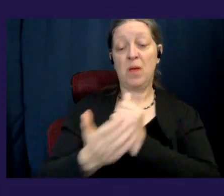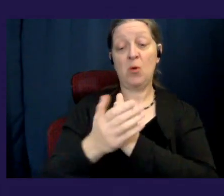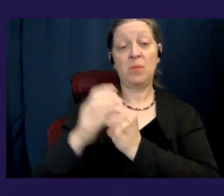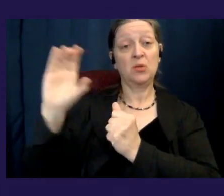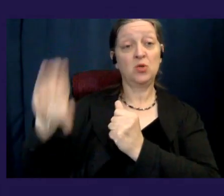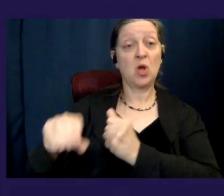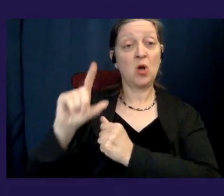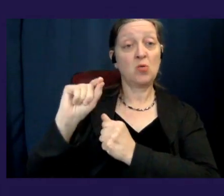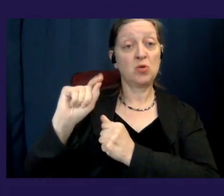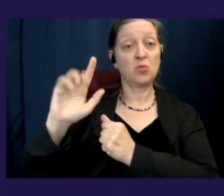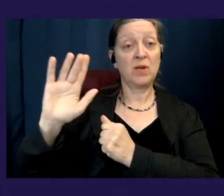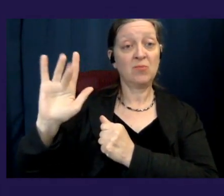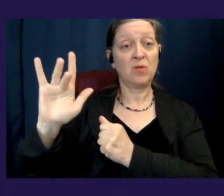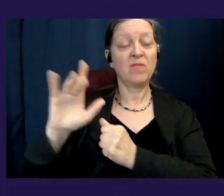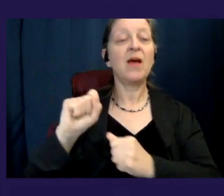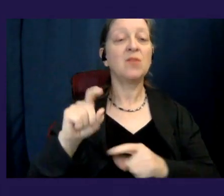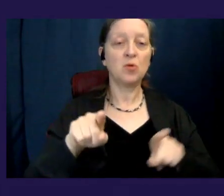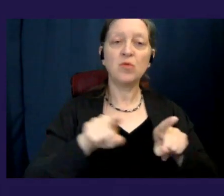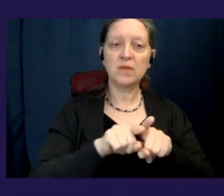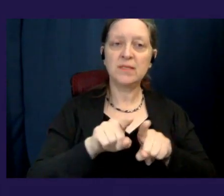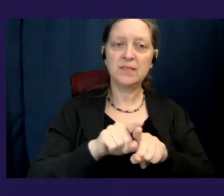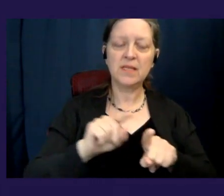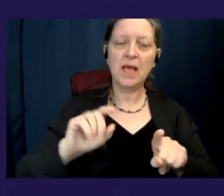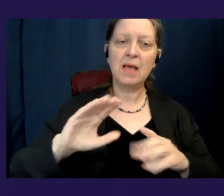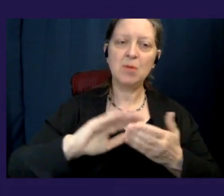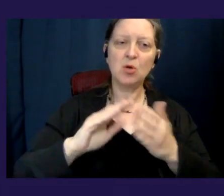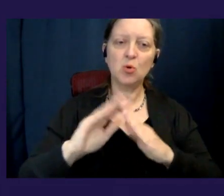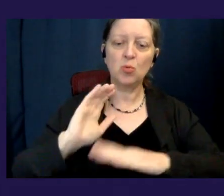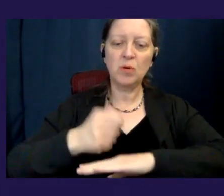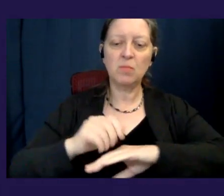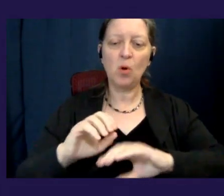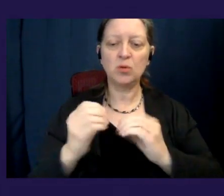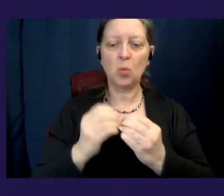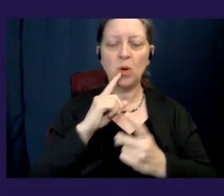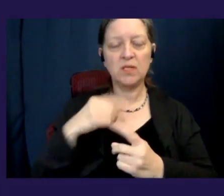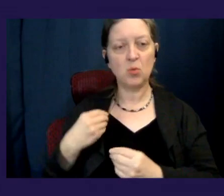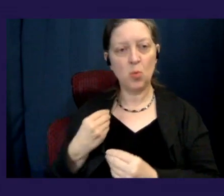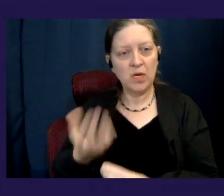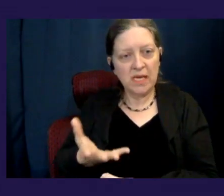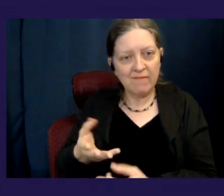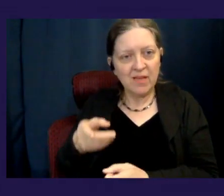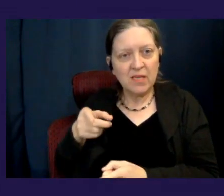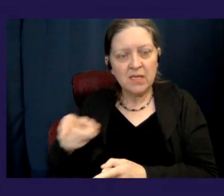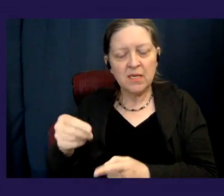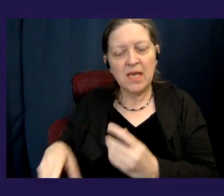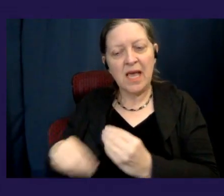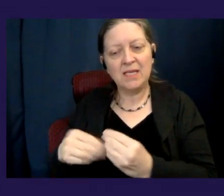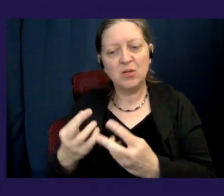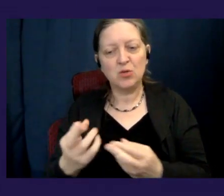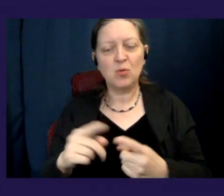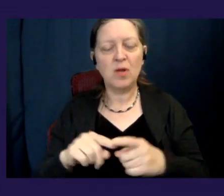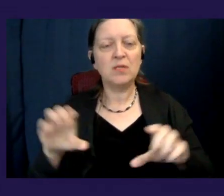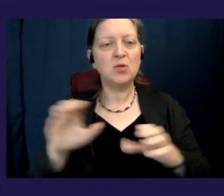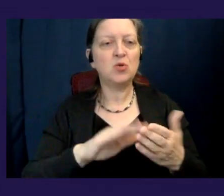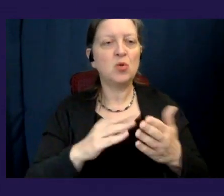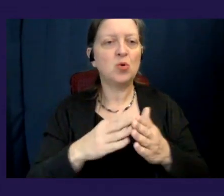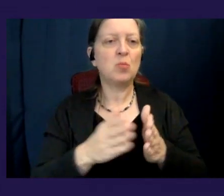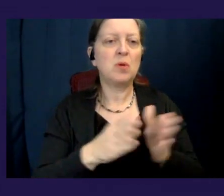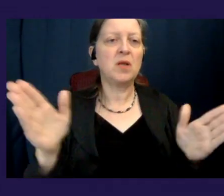organizations were given additional resources to do community-led assessment and intervention. So I'm really hopeful that we can